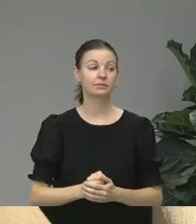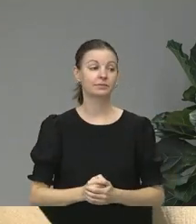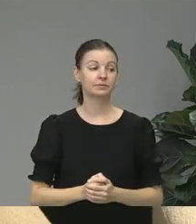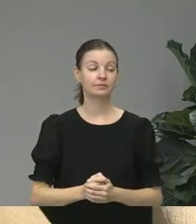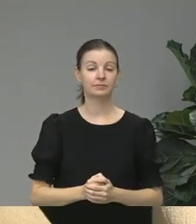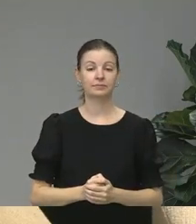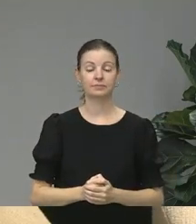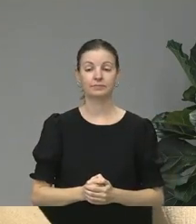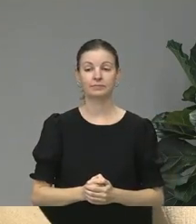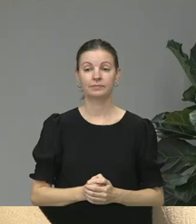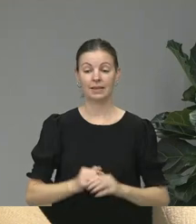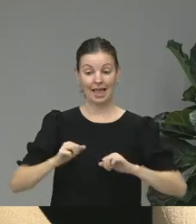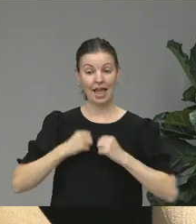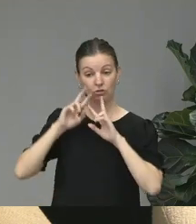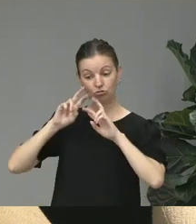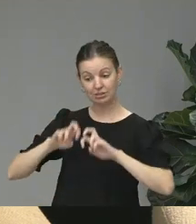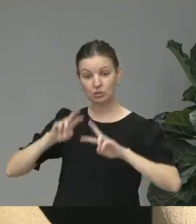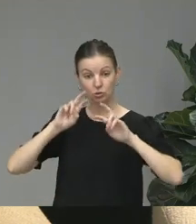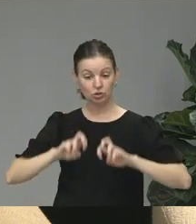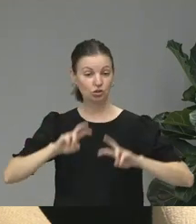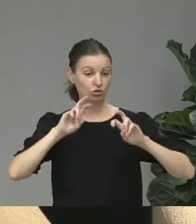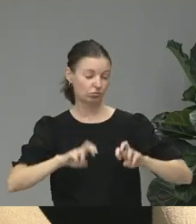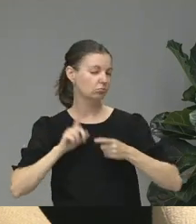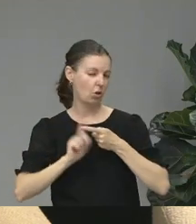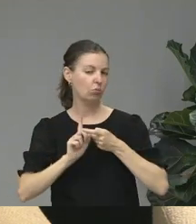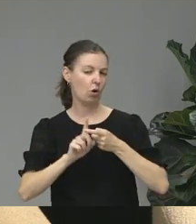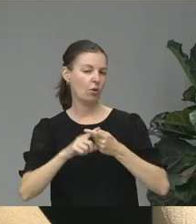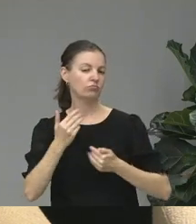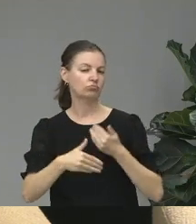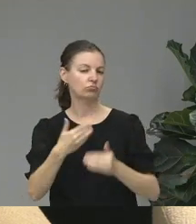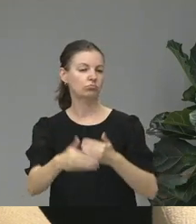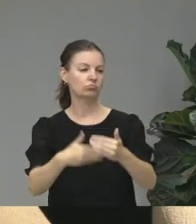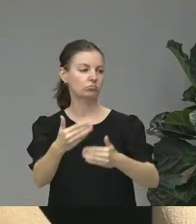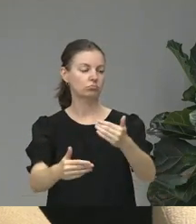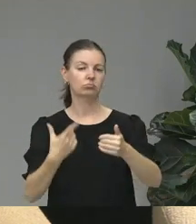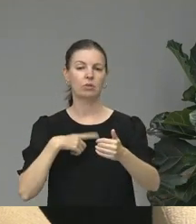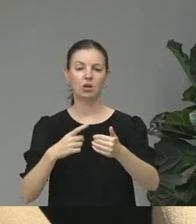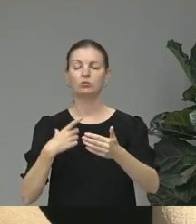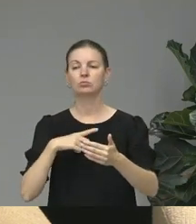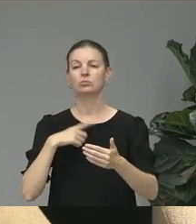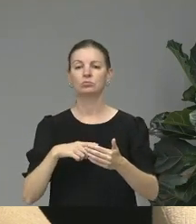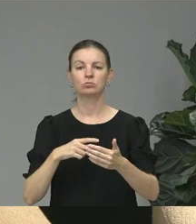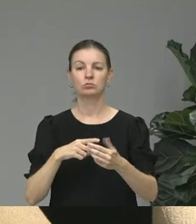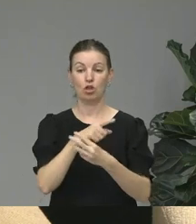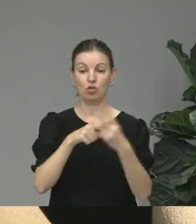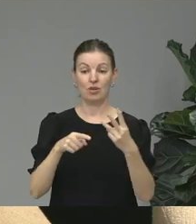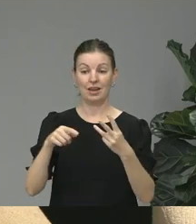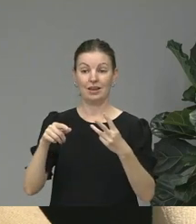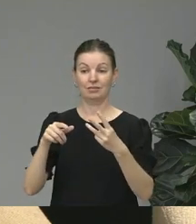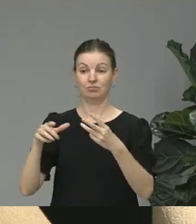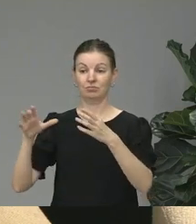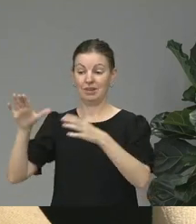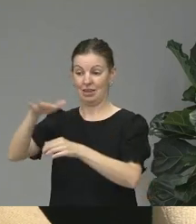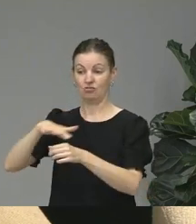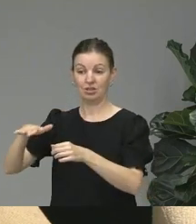Yeah, the research that we've done, and of course this is an ongoing process as these the three jurisdictions that now